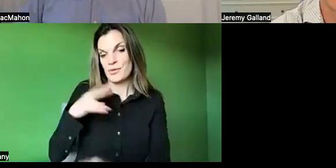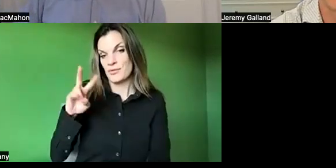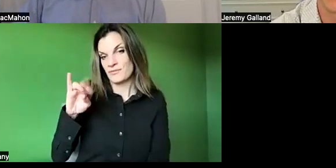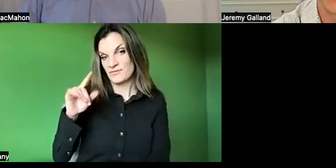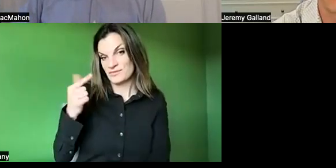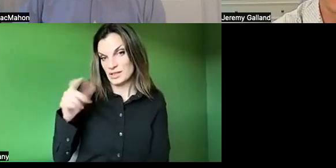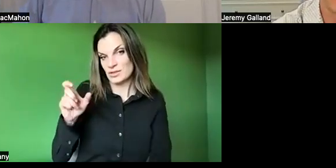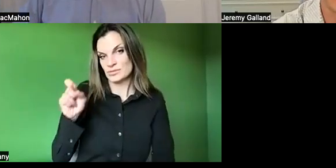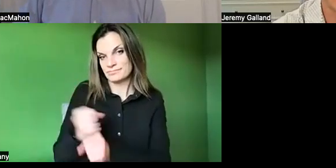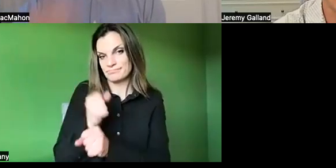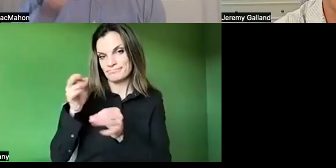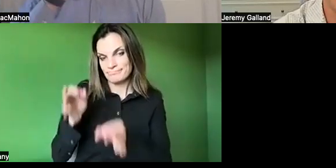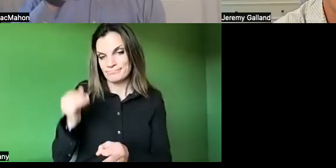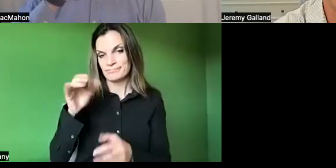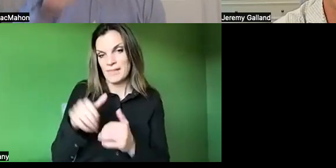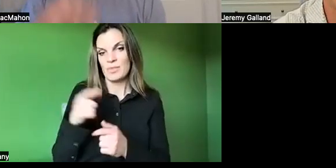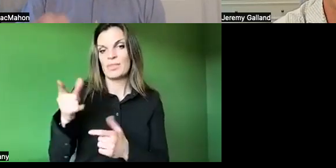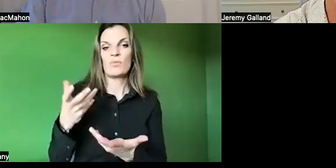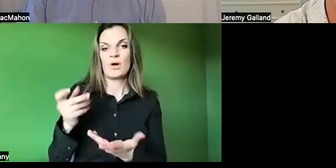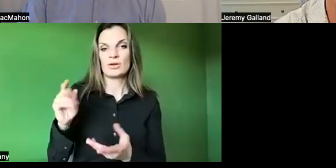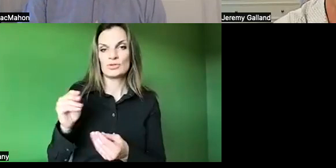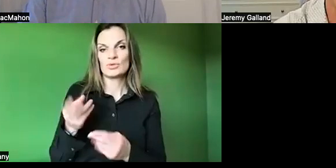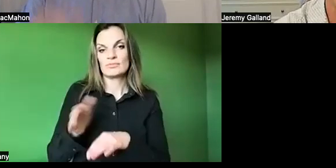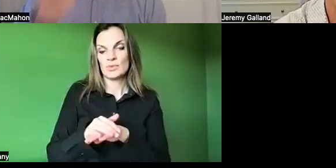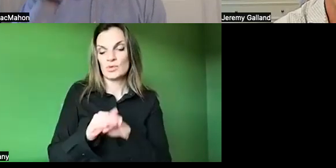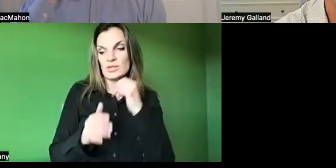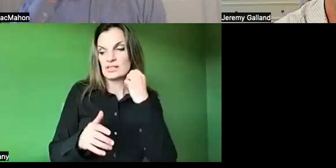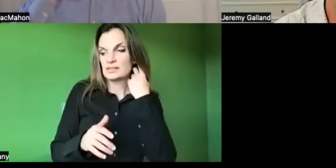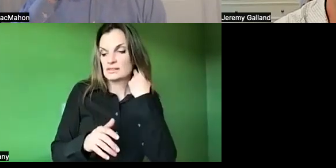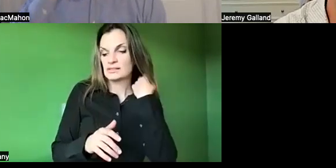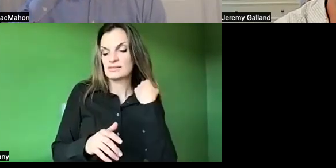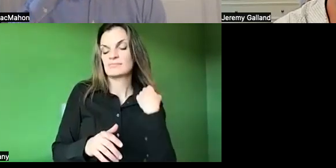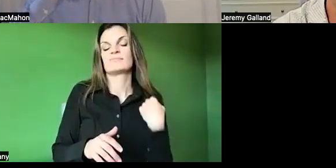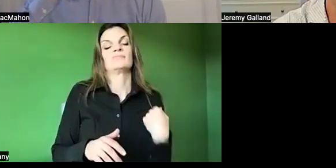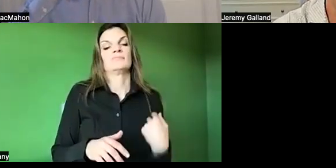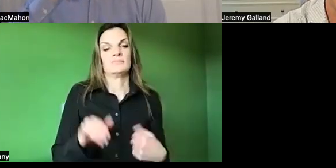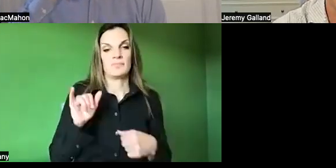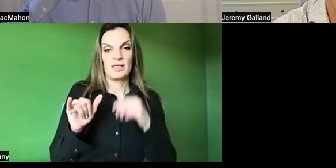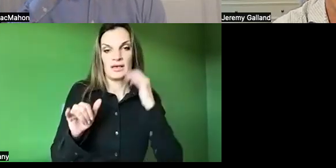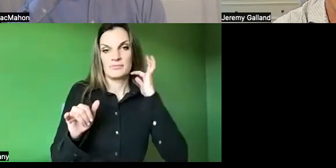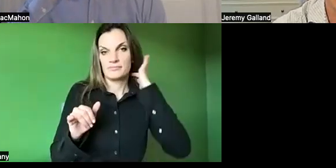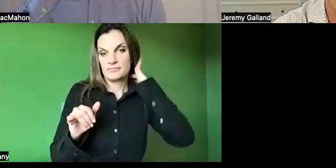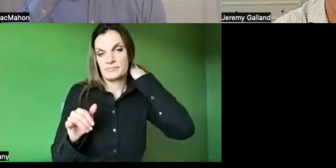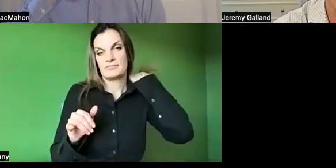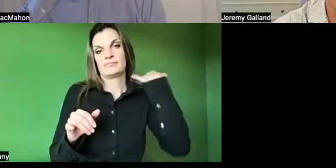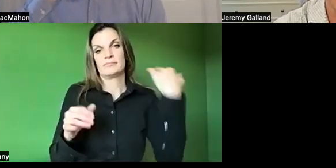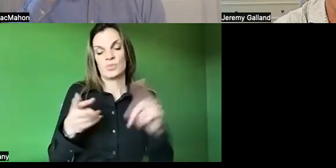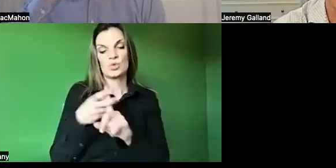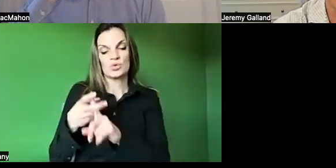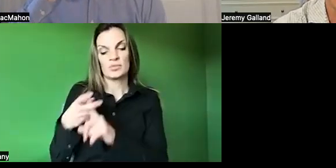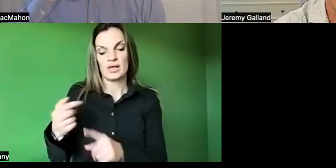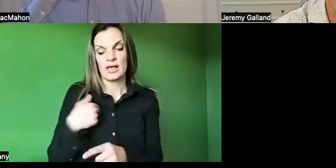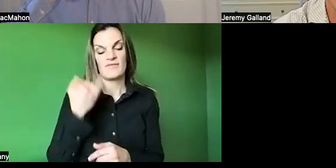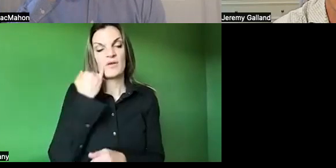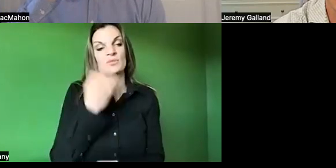to determine how they want to increase recruitment. So if I was put on the board, I'm going to be reaching out to